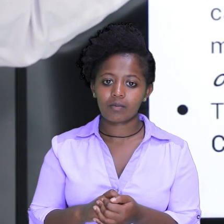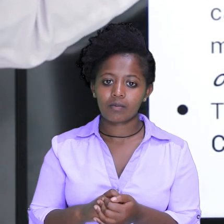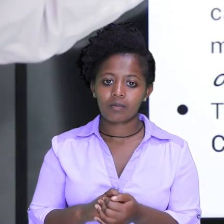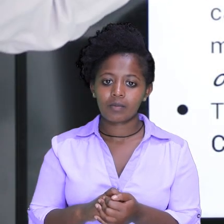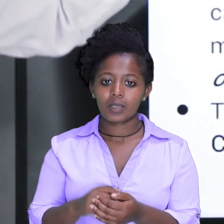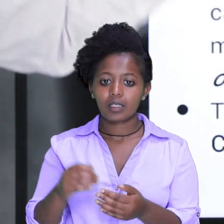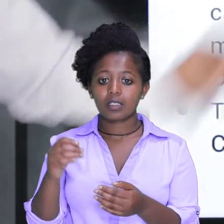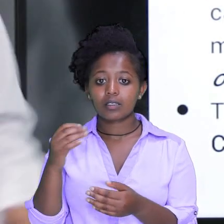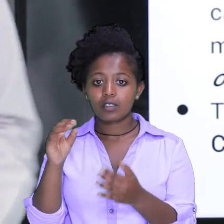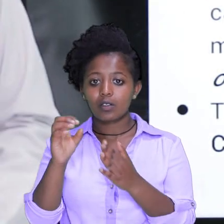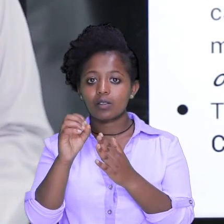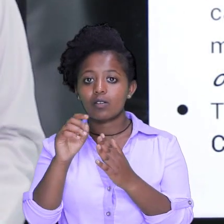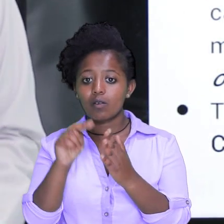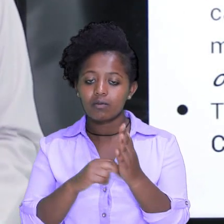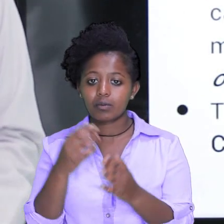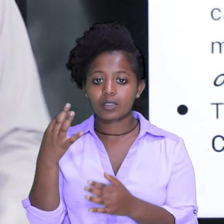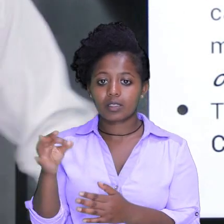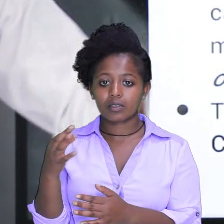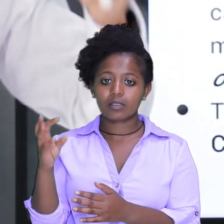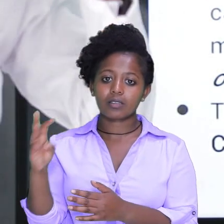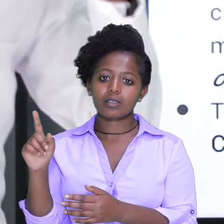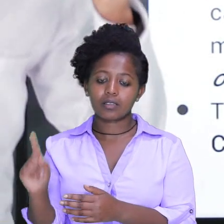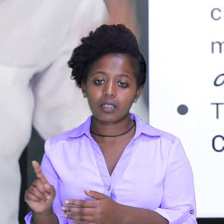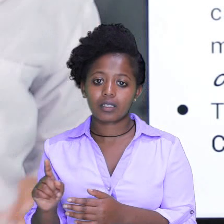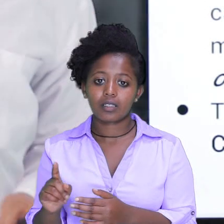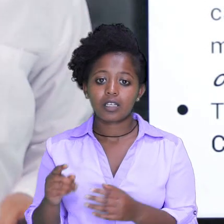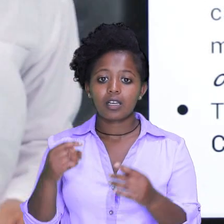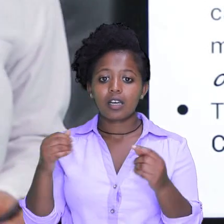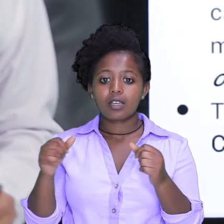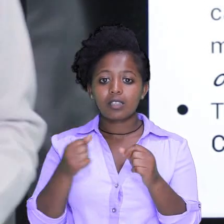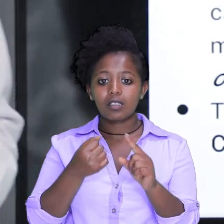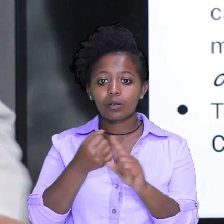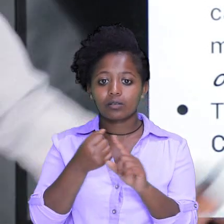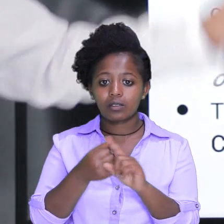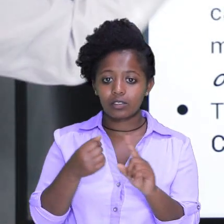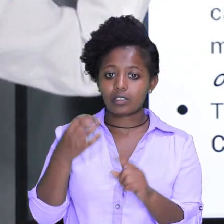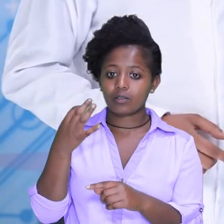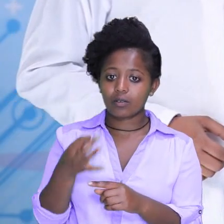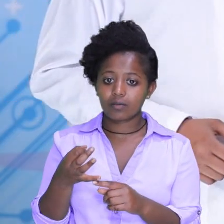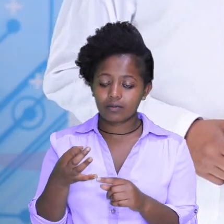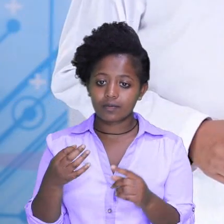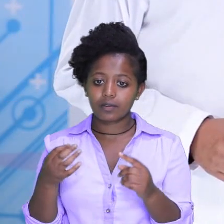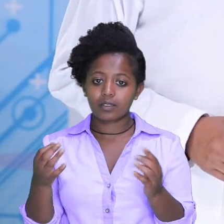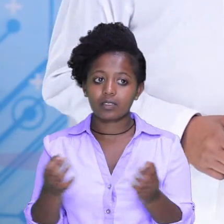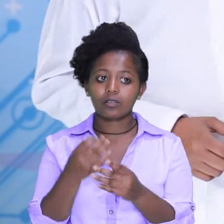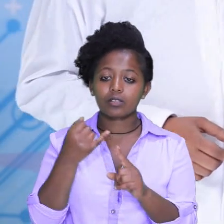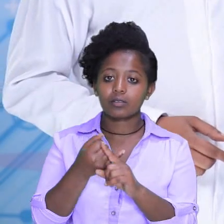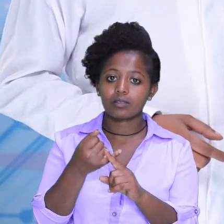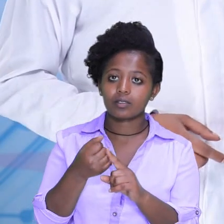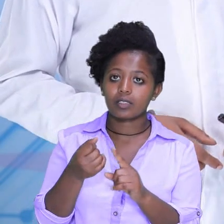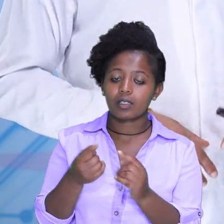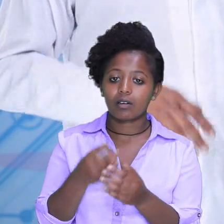In November 1969, there was a negotiation. That negotiation was disarmament